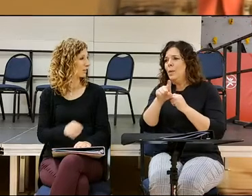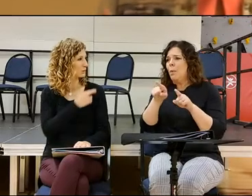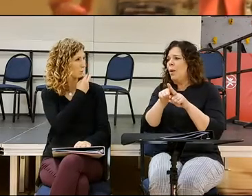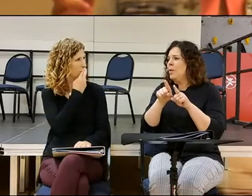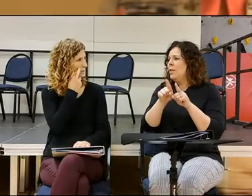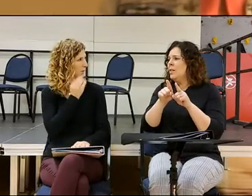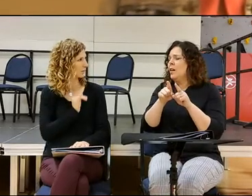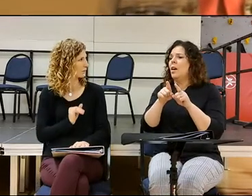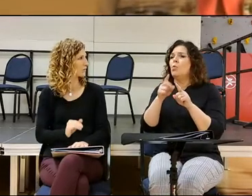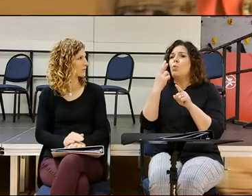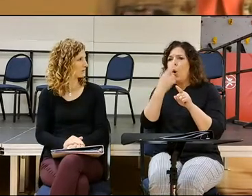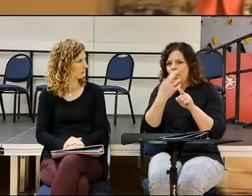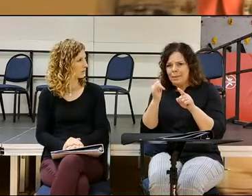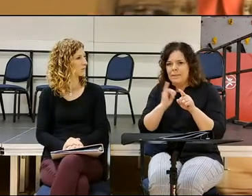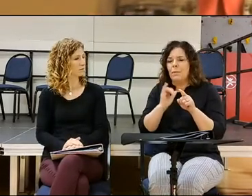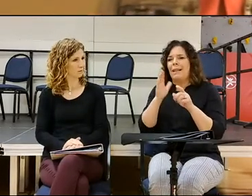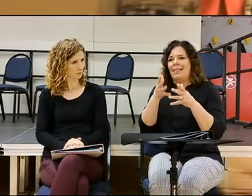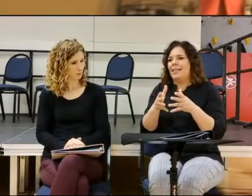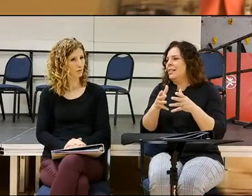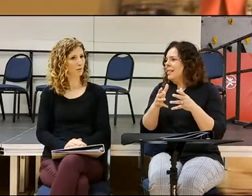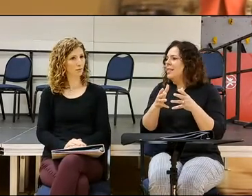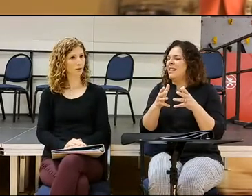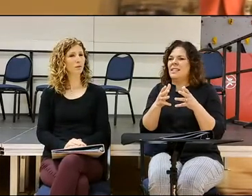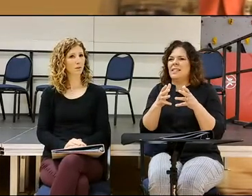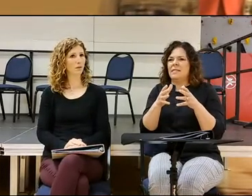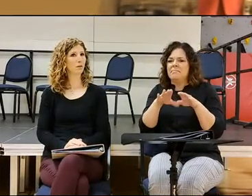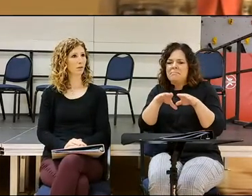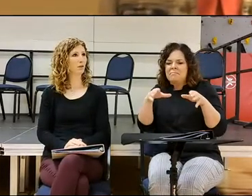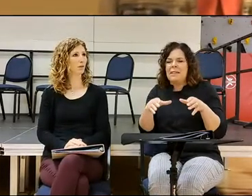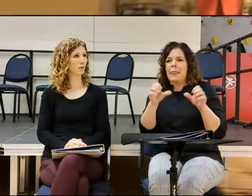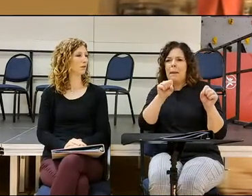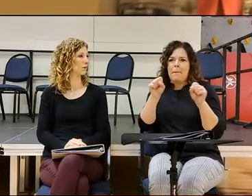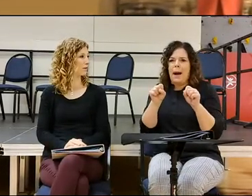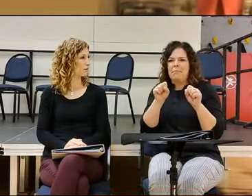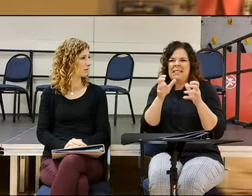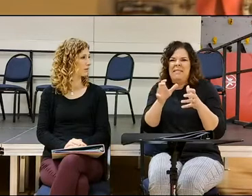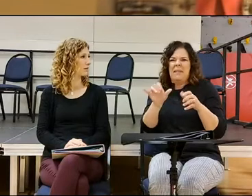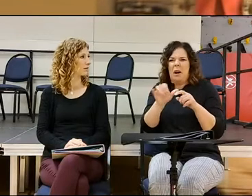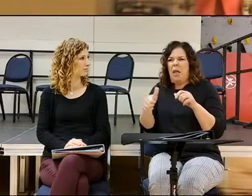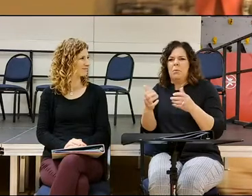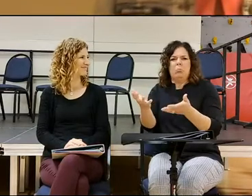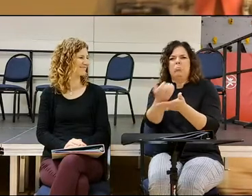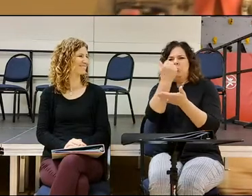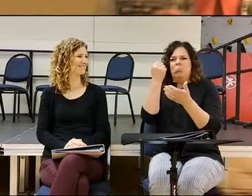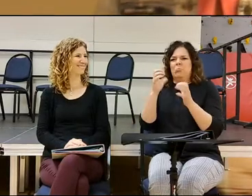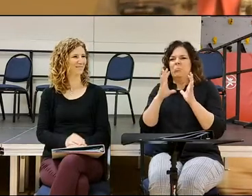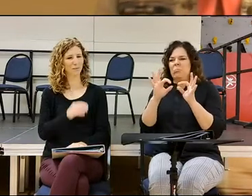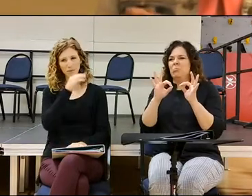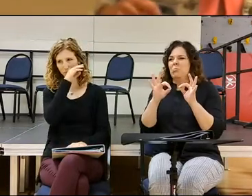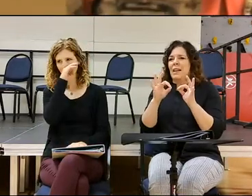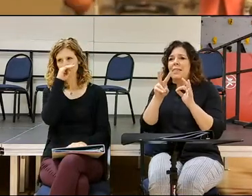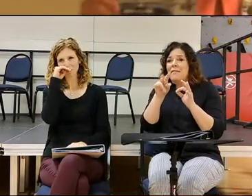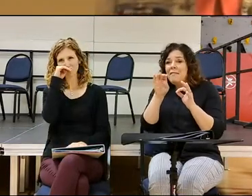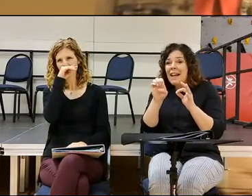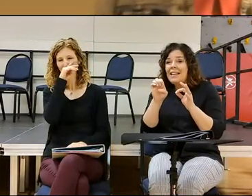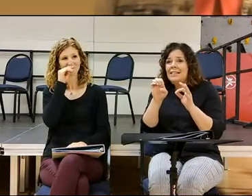the vase. So, and the little pom-poms, please leave those. But the little